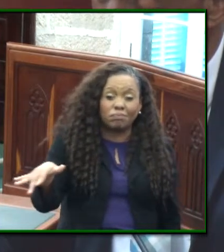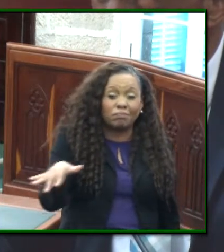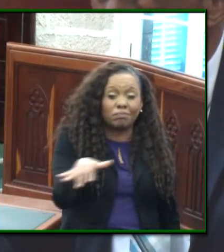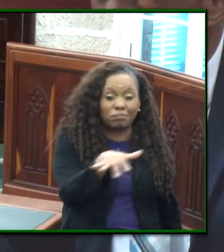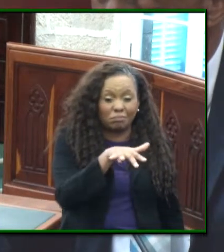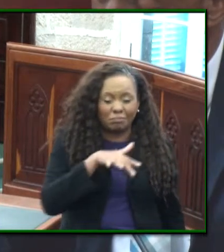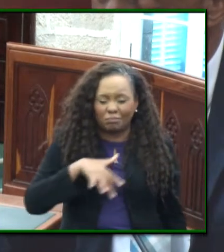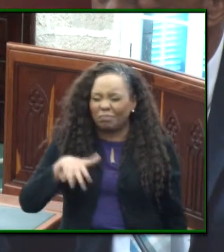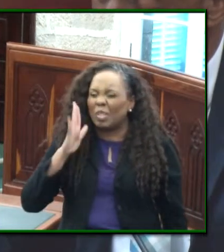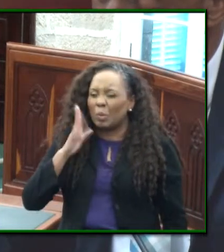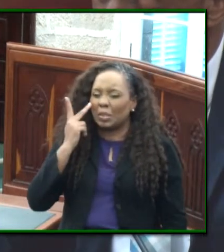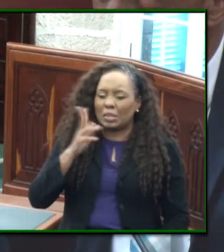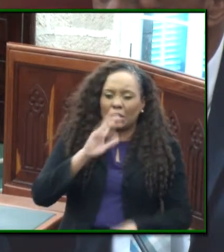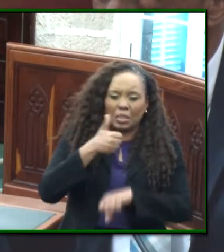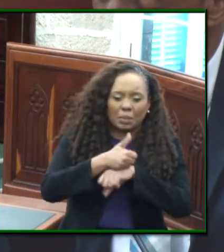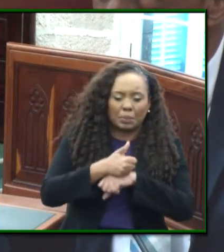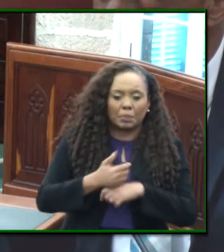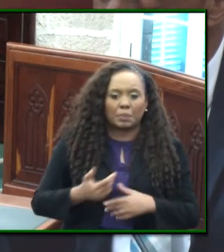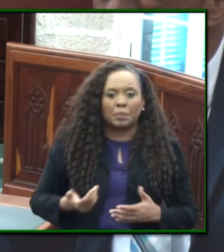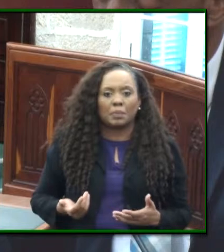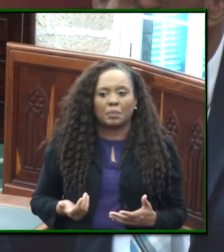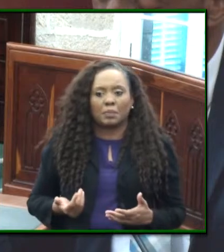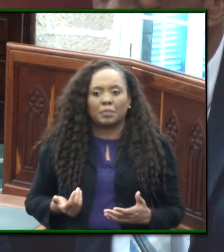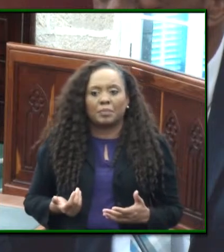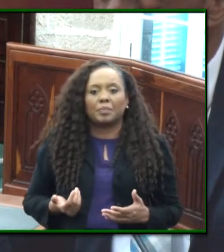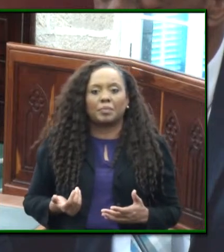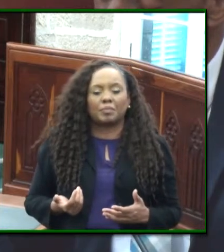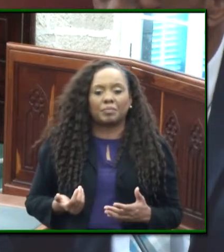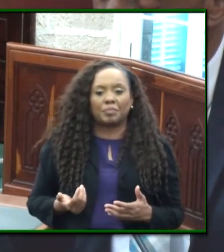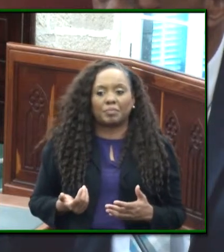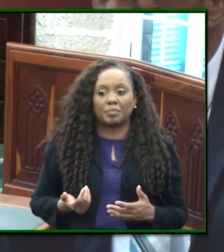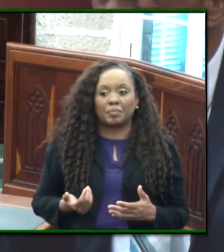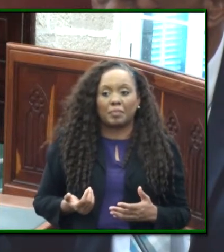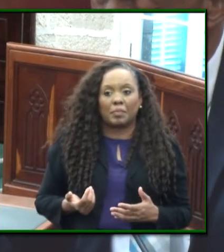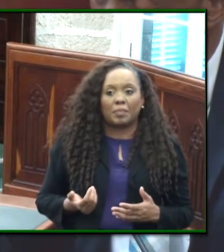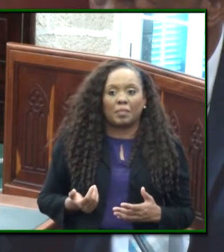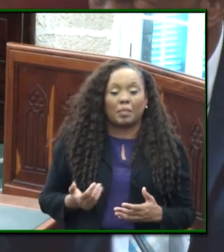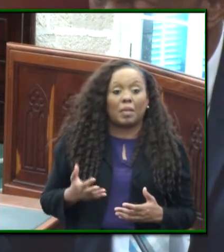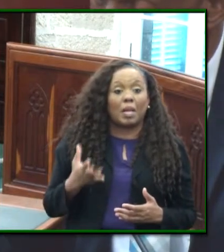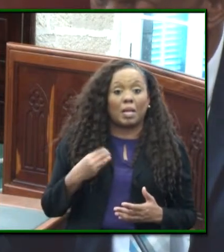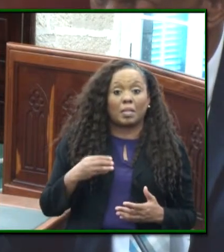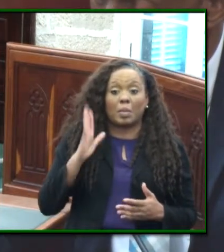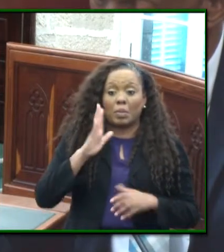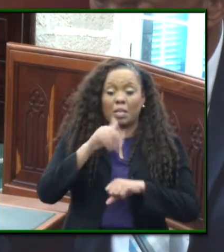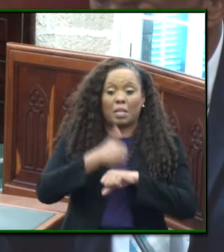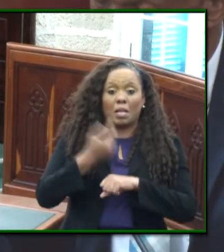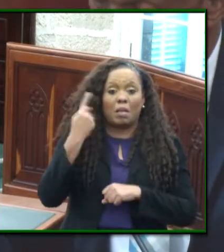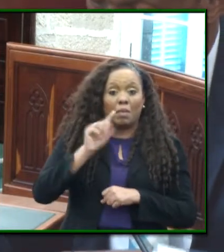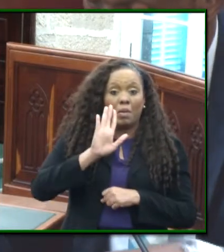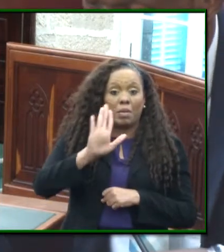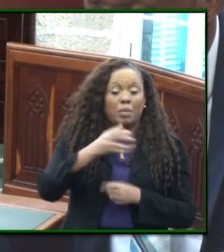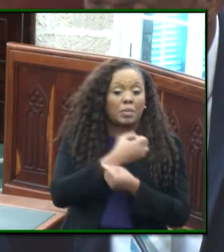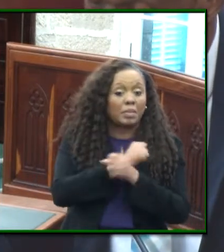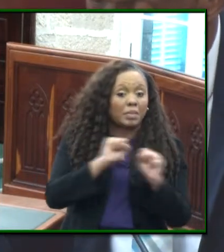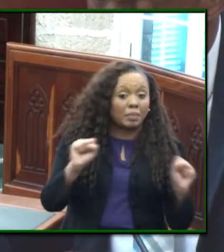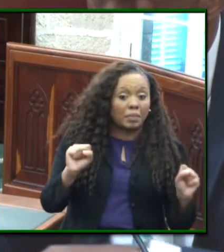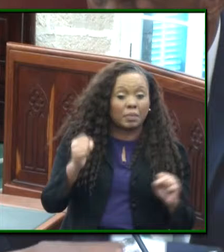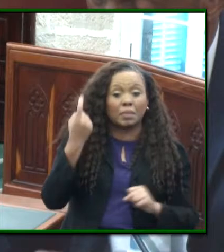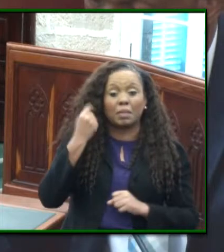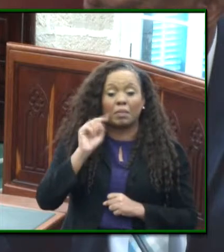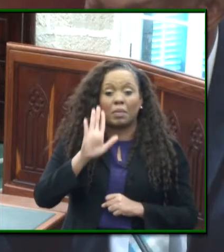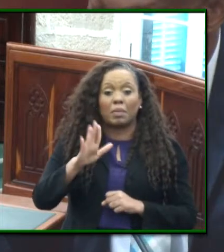Barbados. And I hope that they will appreciate that they're being put there for their protection. May I also say,